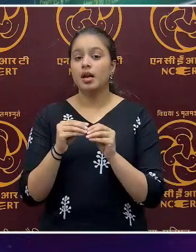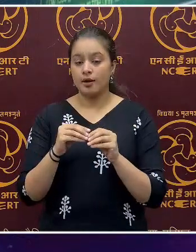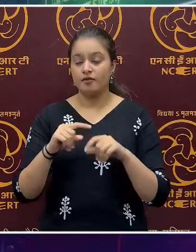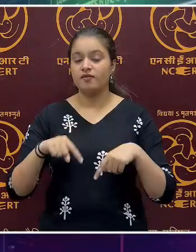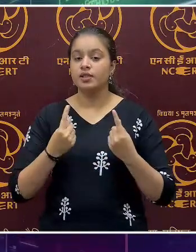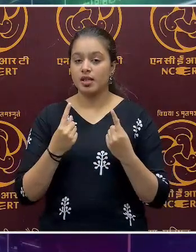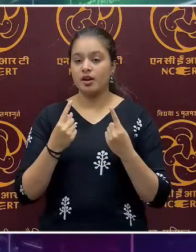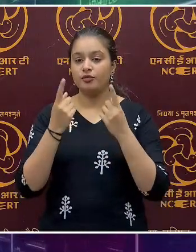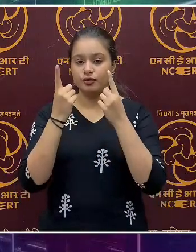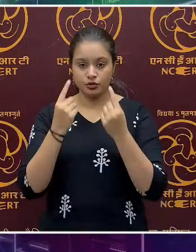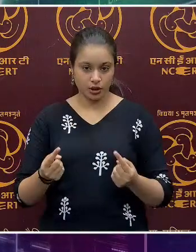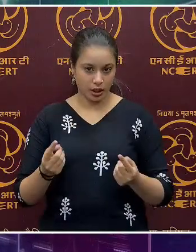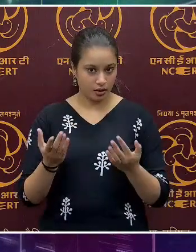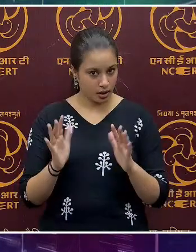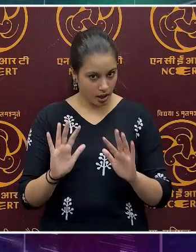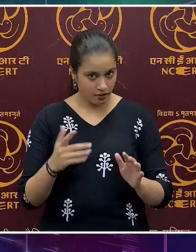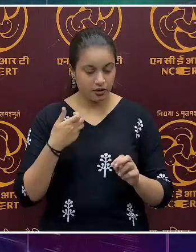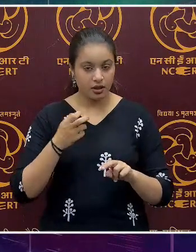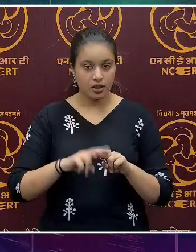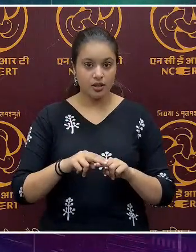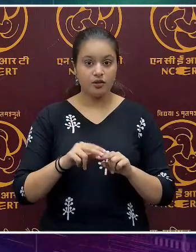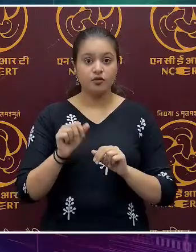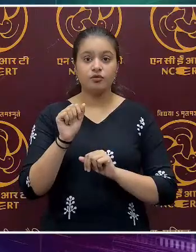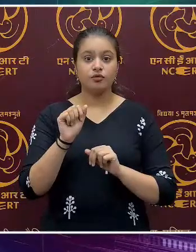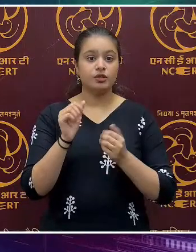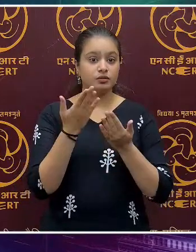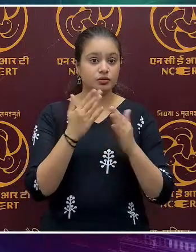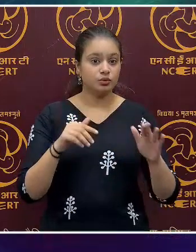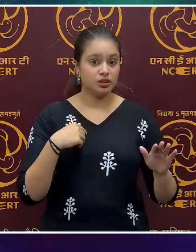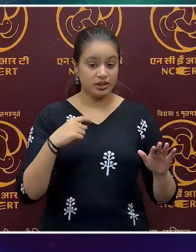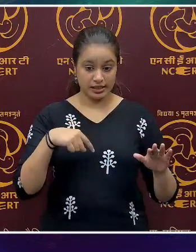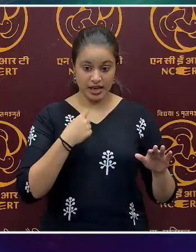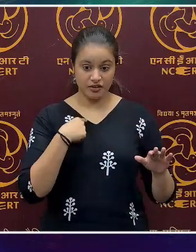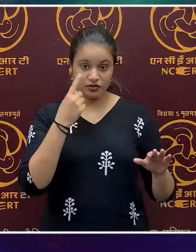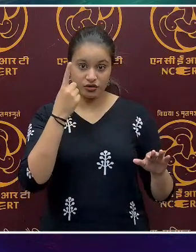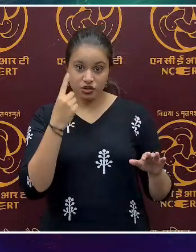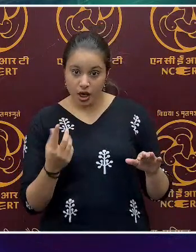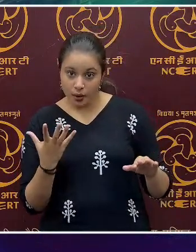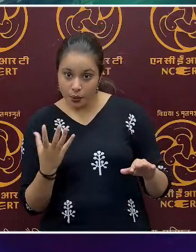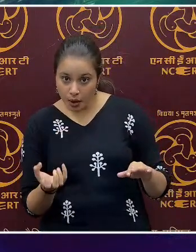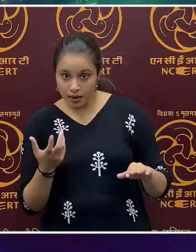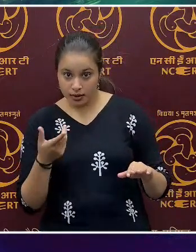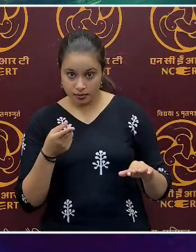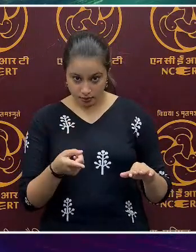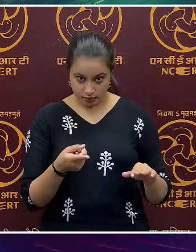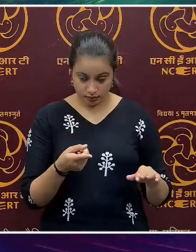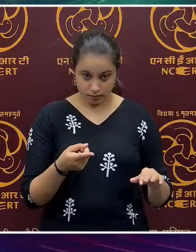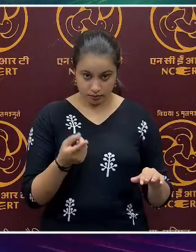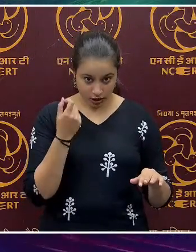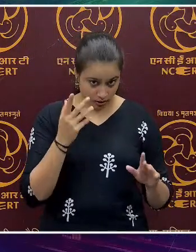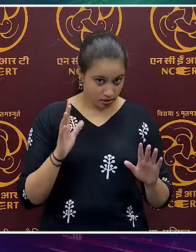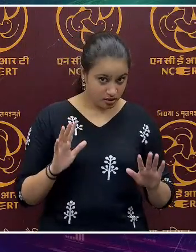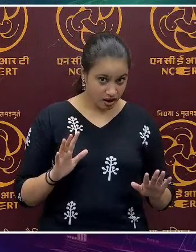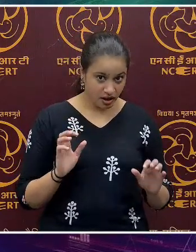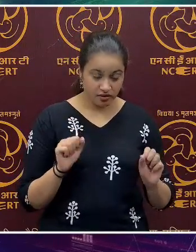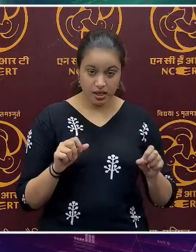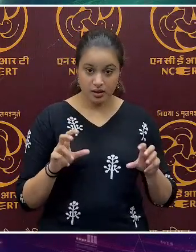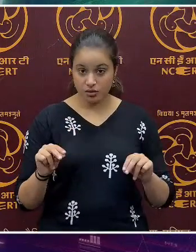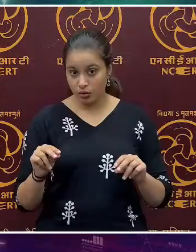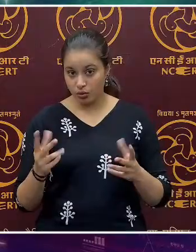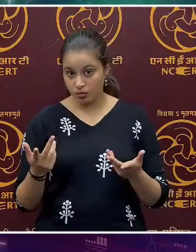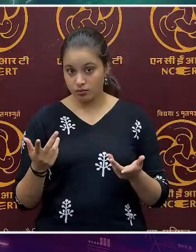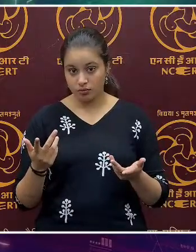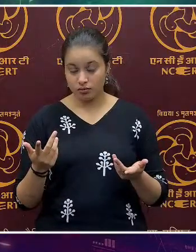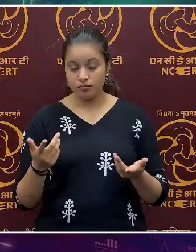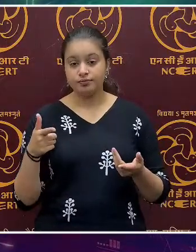there. So if user want to test himself, like he is he understand the logic or